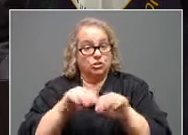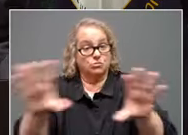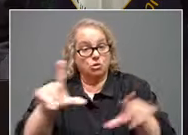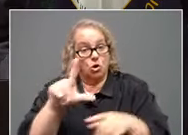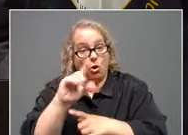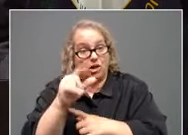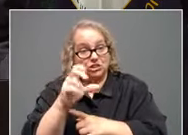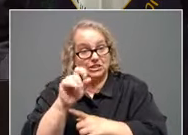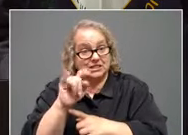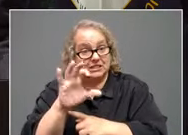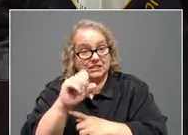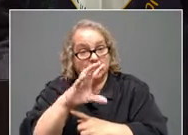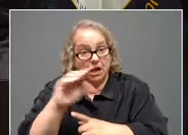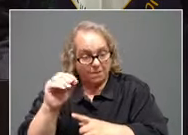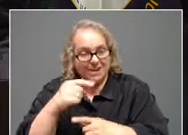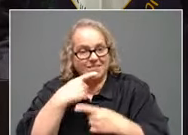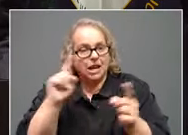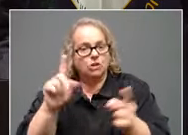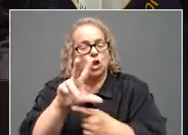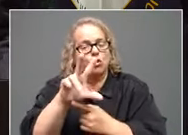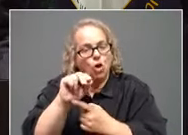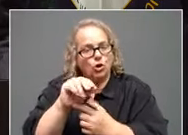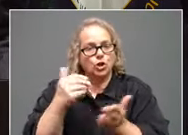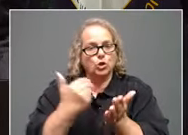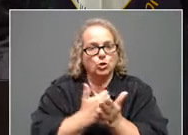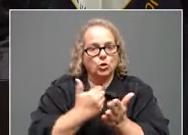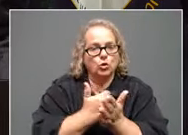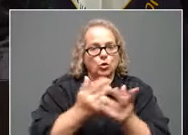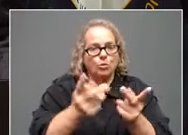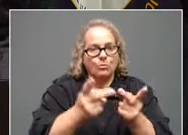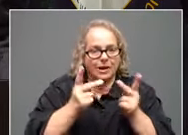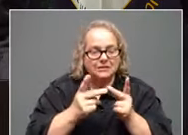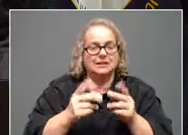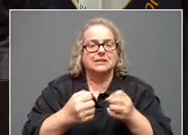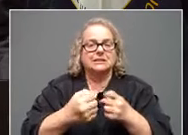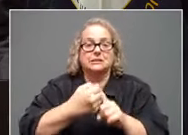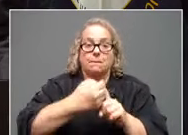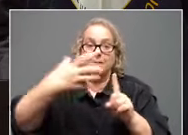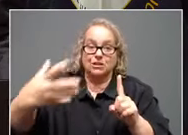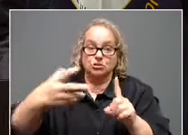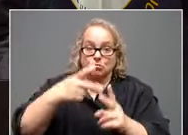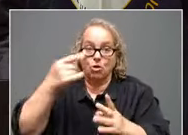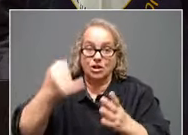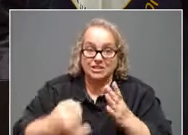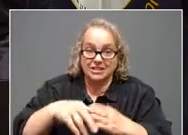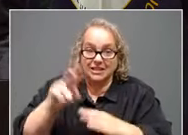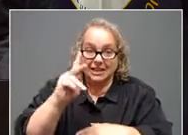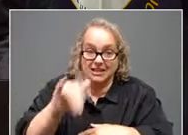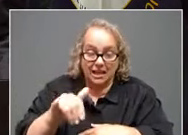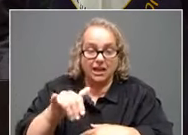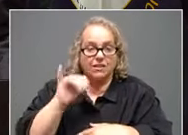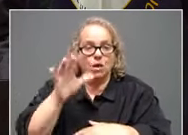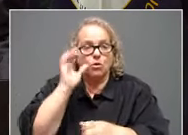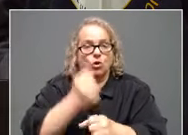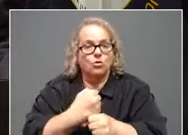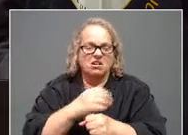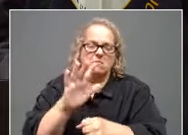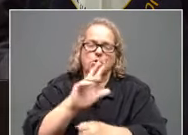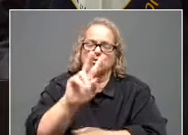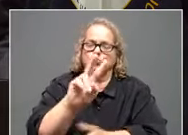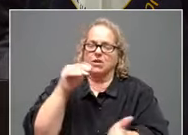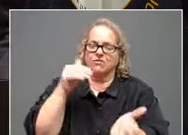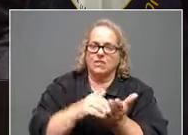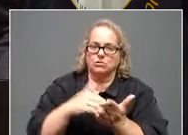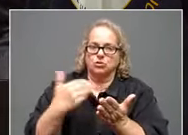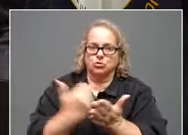have announced 30 new location and expansion projects in Kentucky. Those are going to create roughly 2,000 new